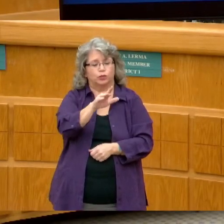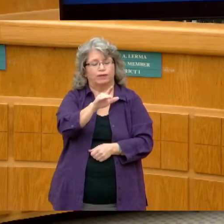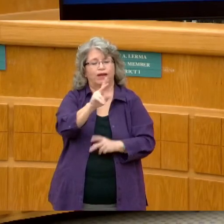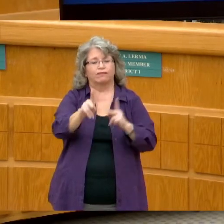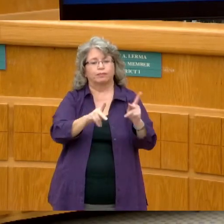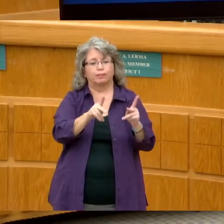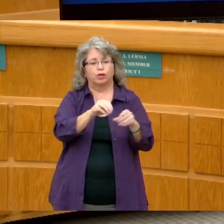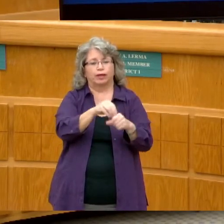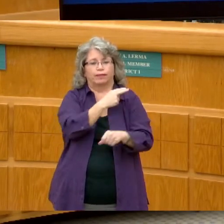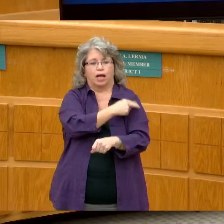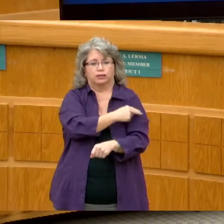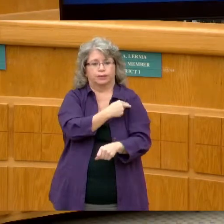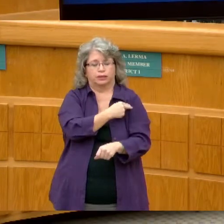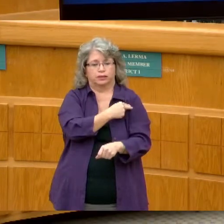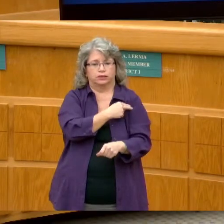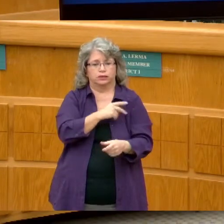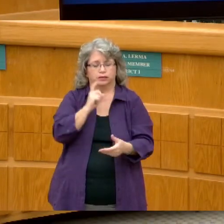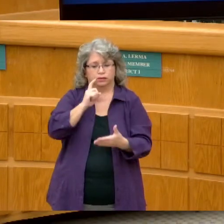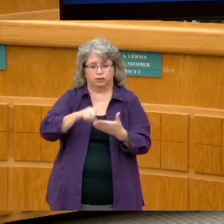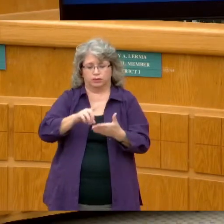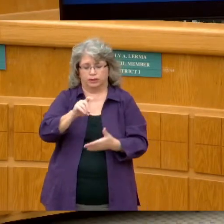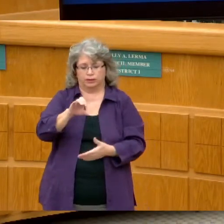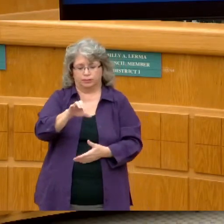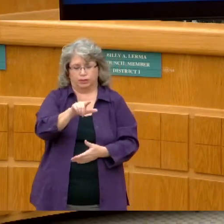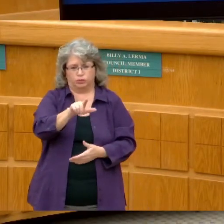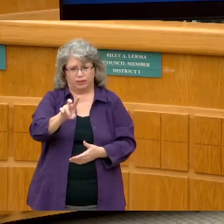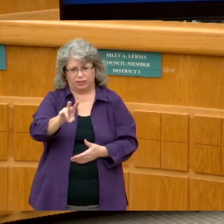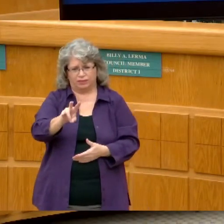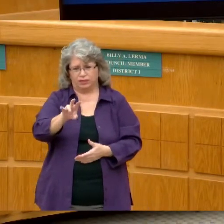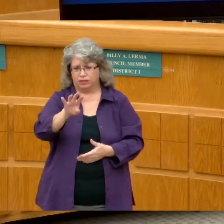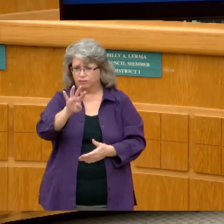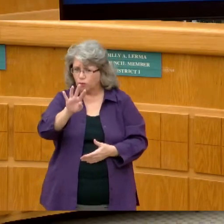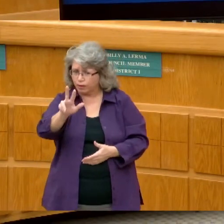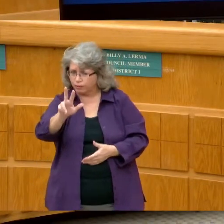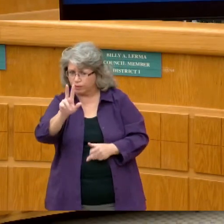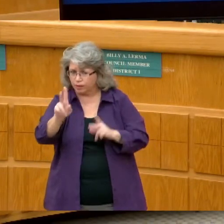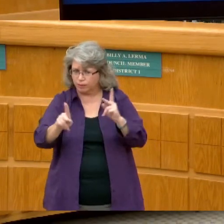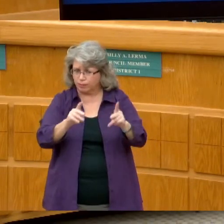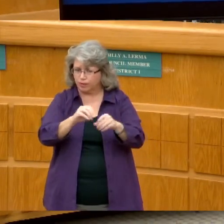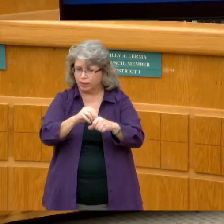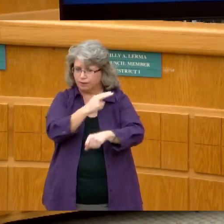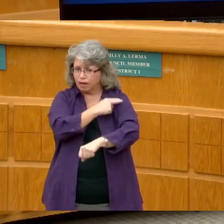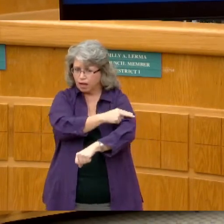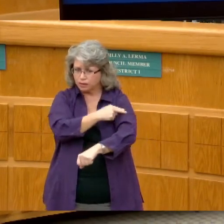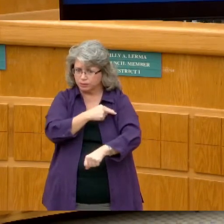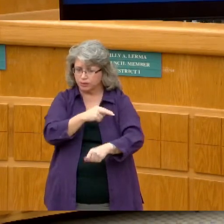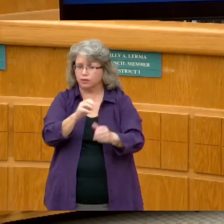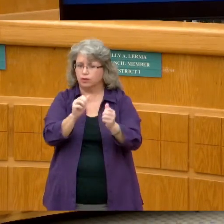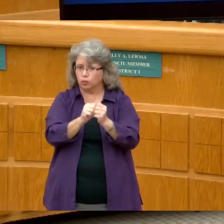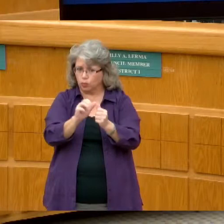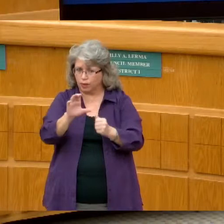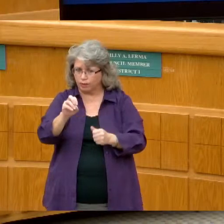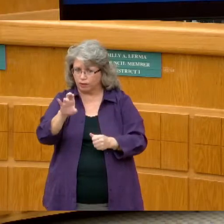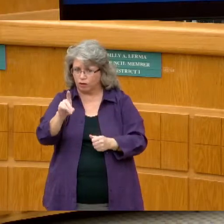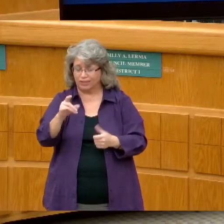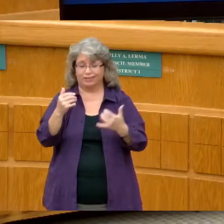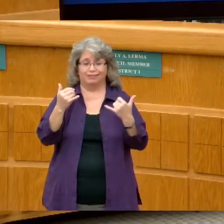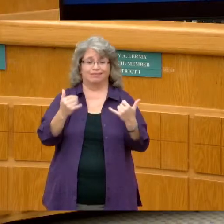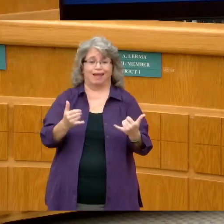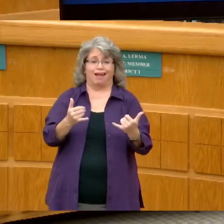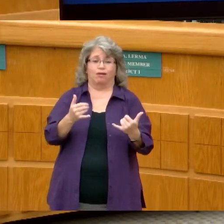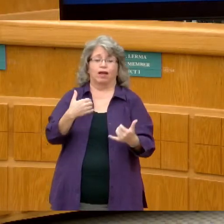you see on December 27th, 43 people hospitalized with COVID-19. And now you see that we're at